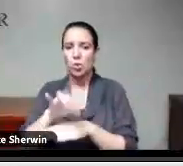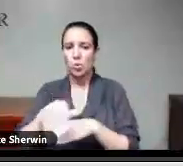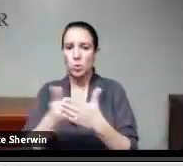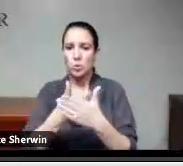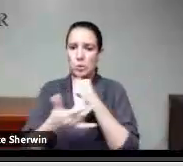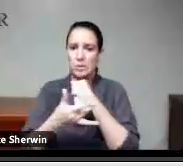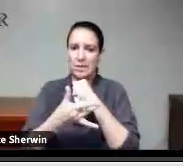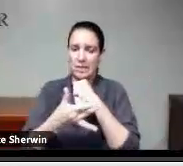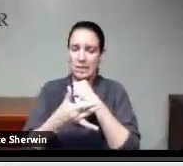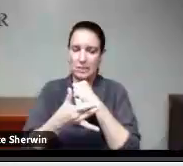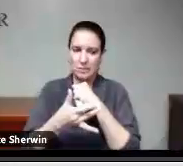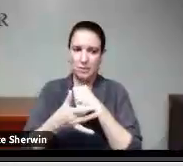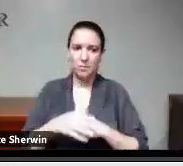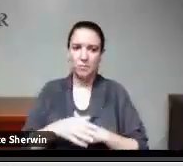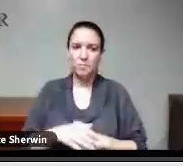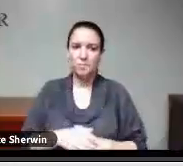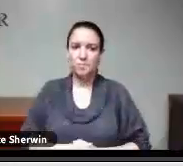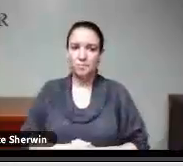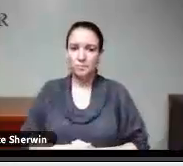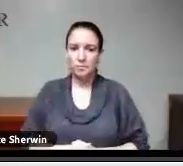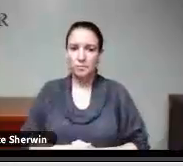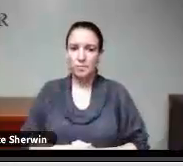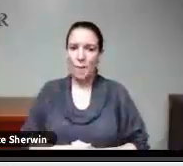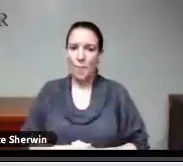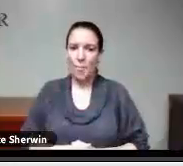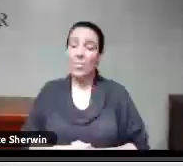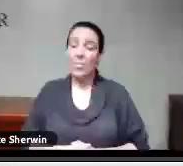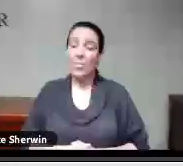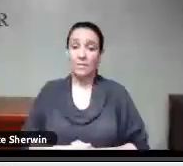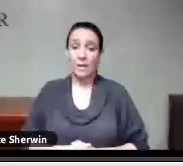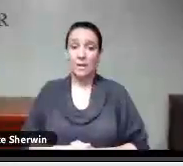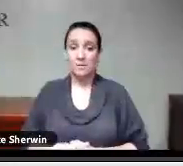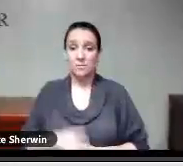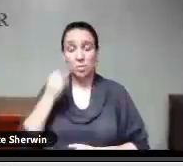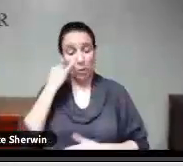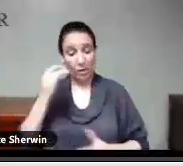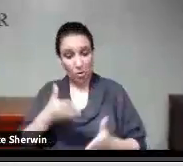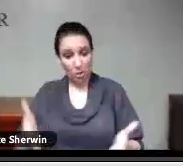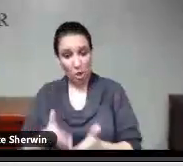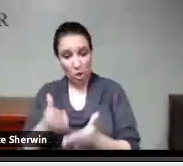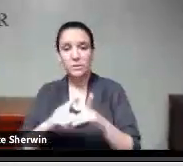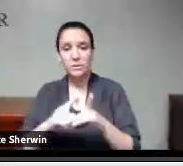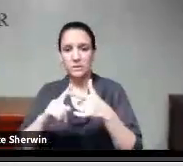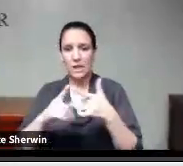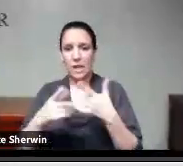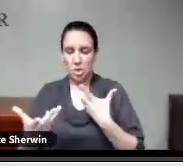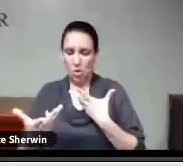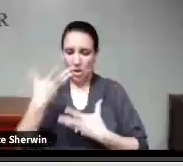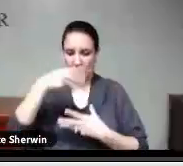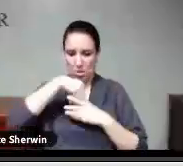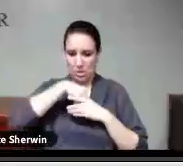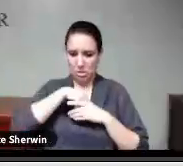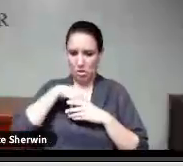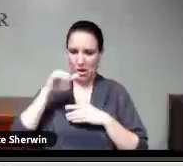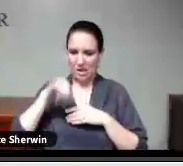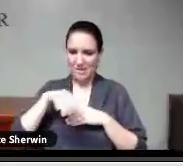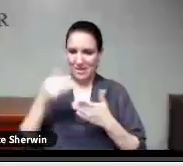what that does is it gives them the opportunity to practice, and then also to start to internalize and normalize that new